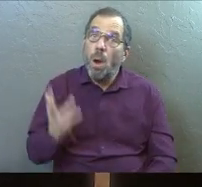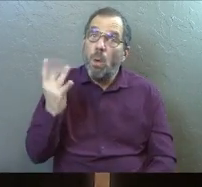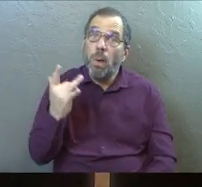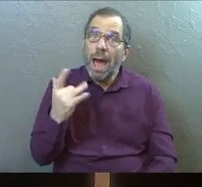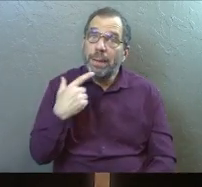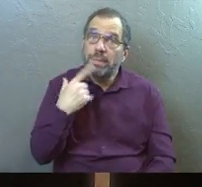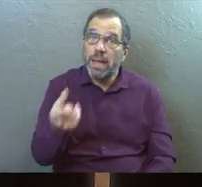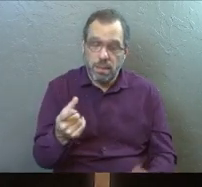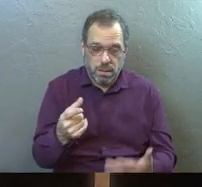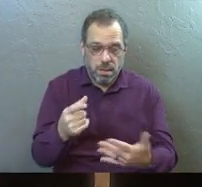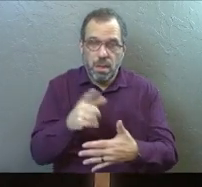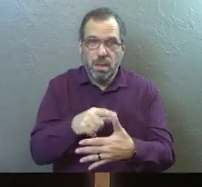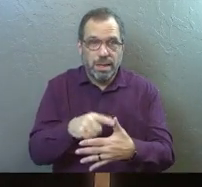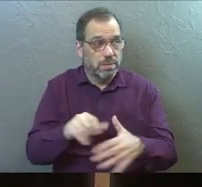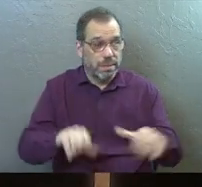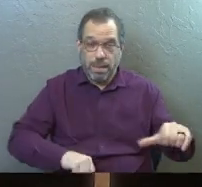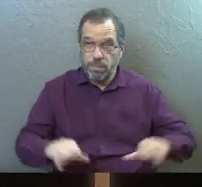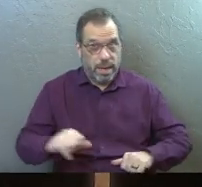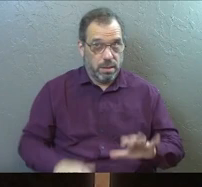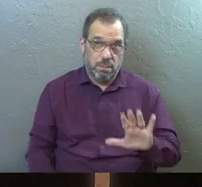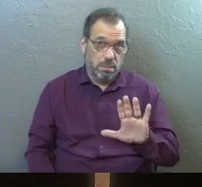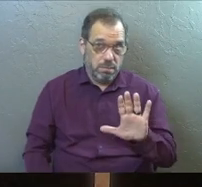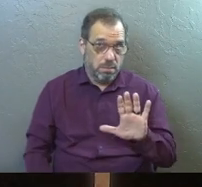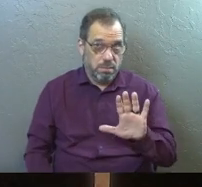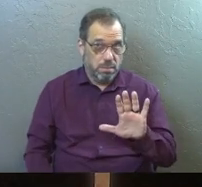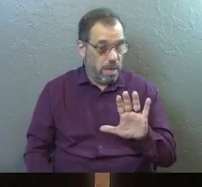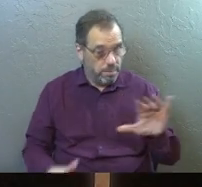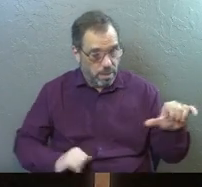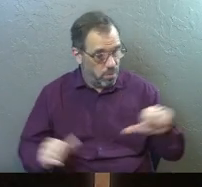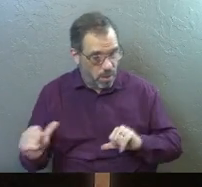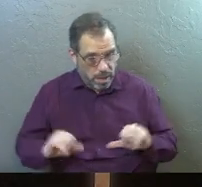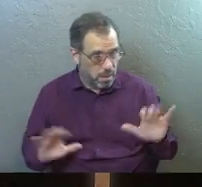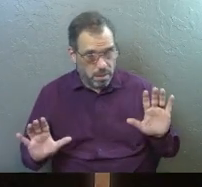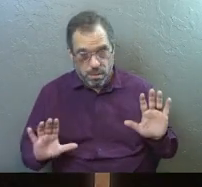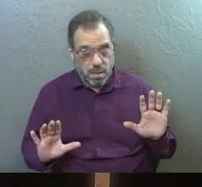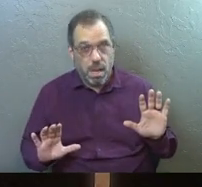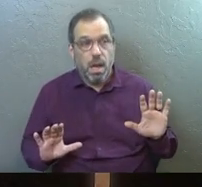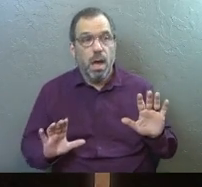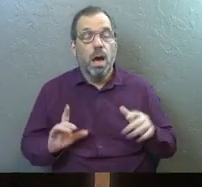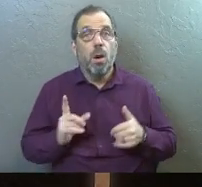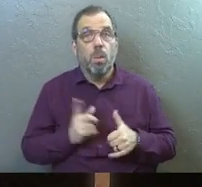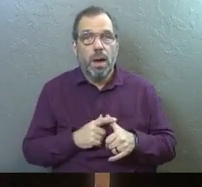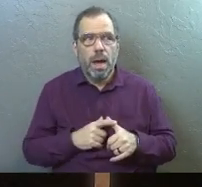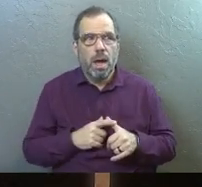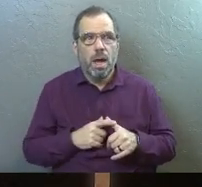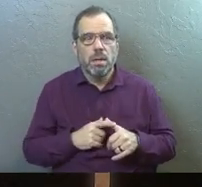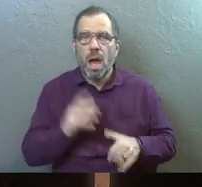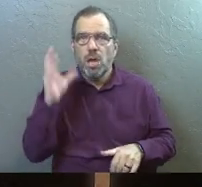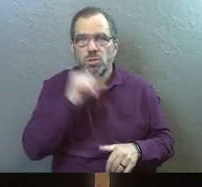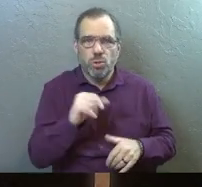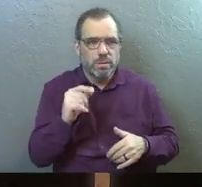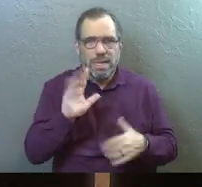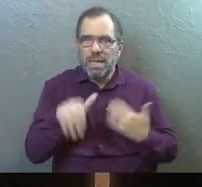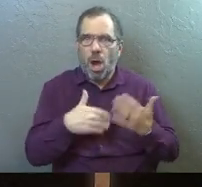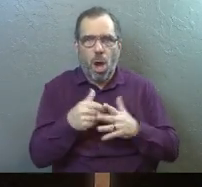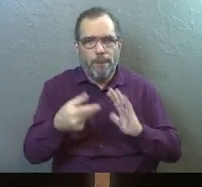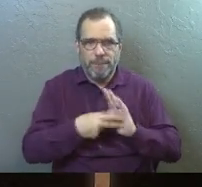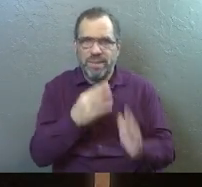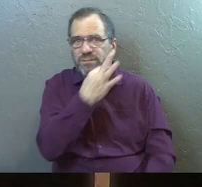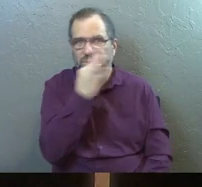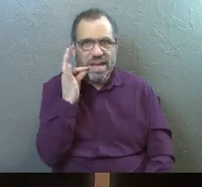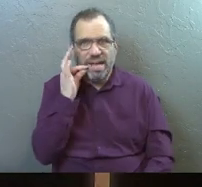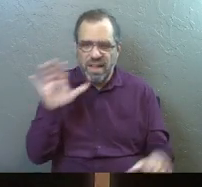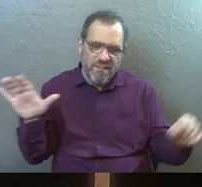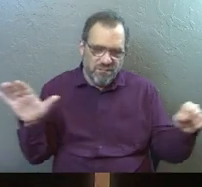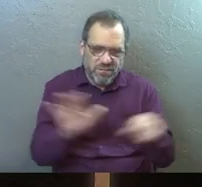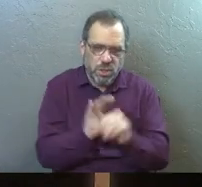reason I'm bringing that up is not to brag to you. The reason I'm bringing that up is because, number one, I don't want you to assume this is all we mean by fasting